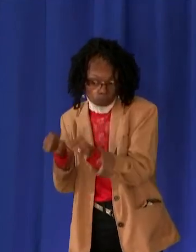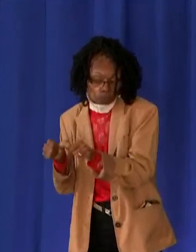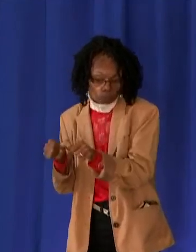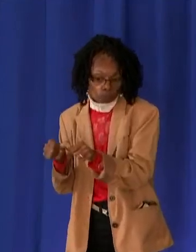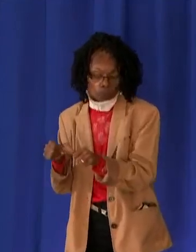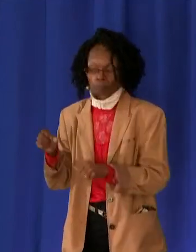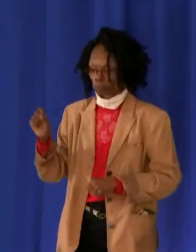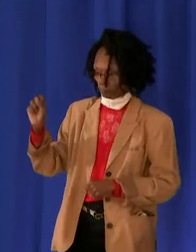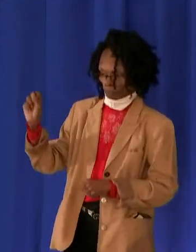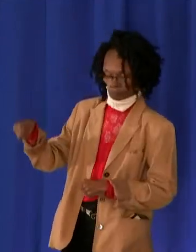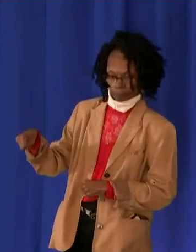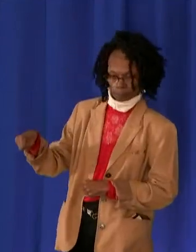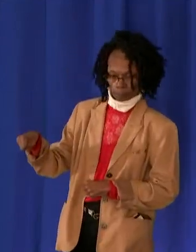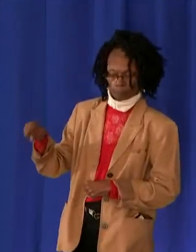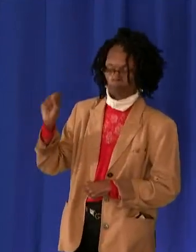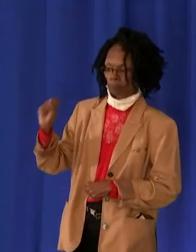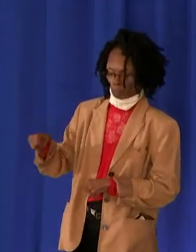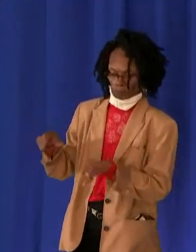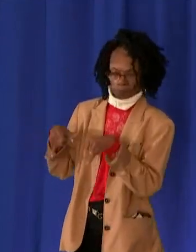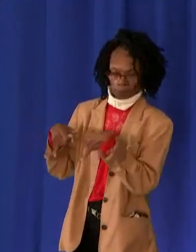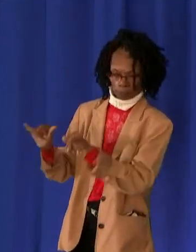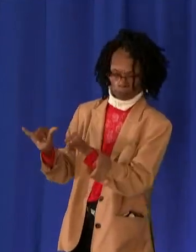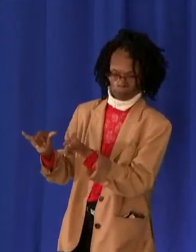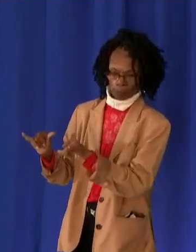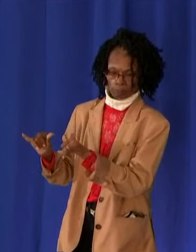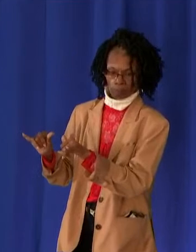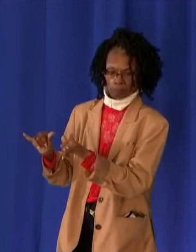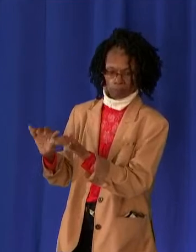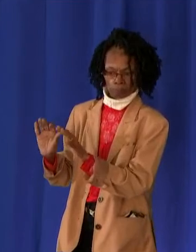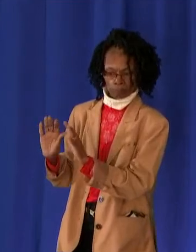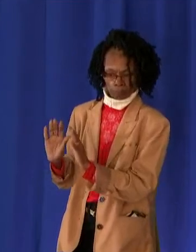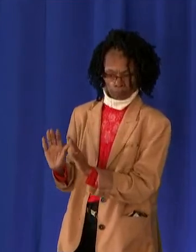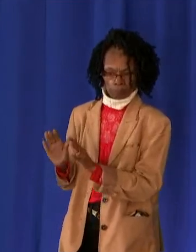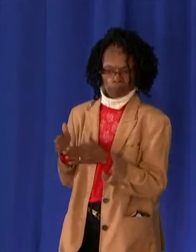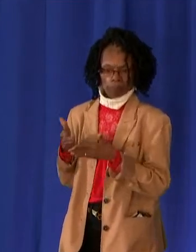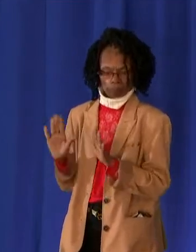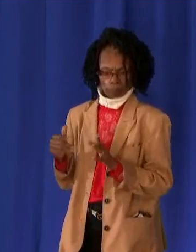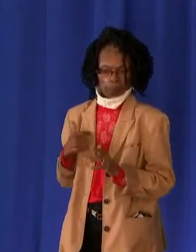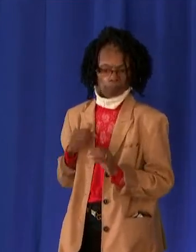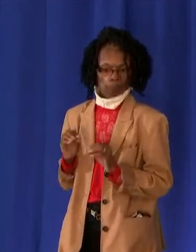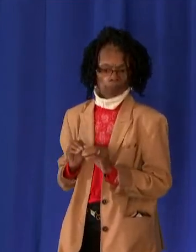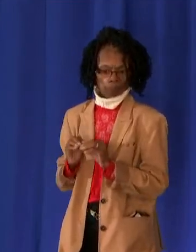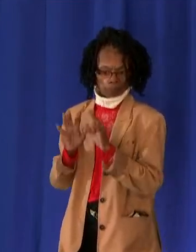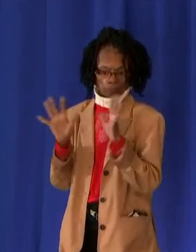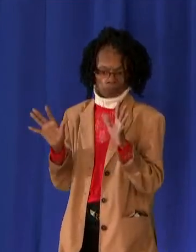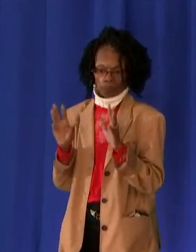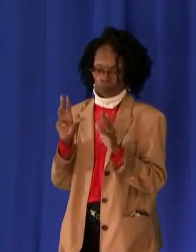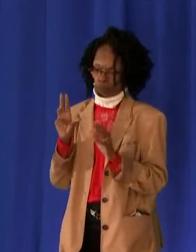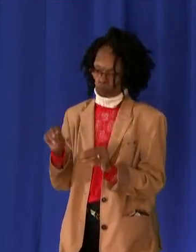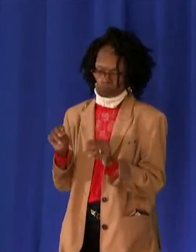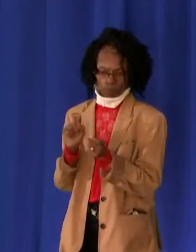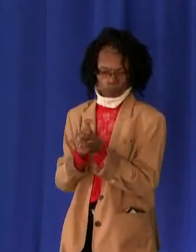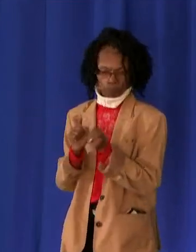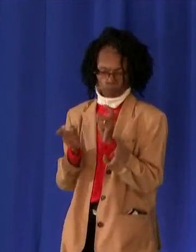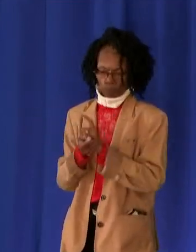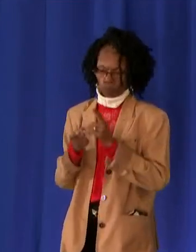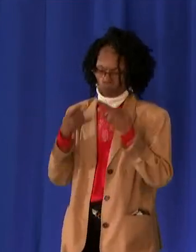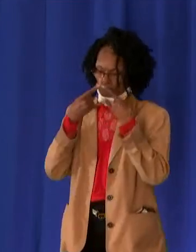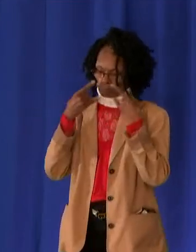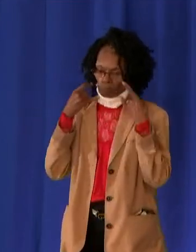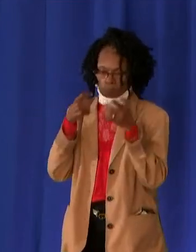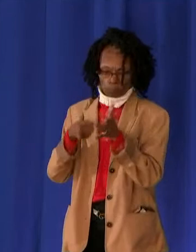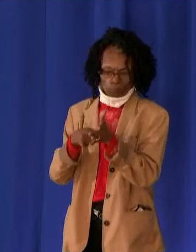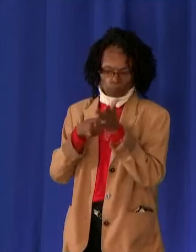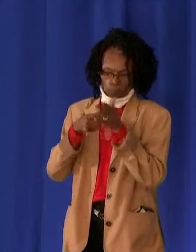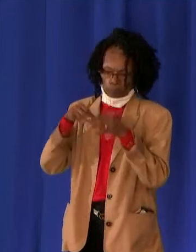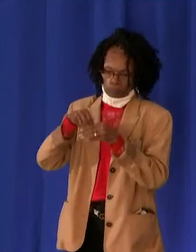of Yes. those? So we masks. Let me just be perfectly clear. There's no change to mask requirements